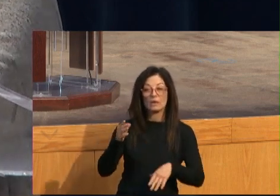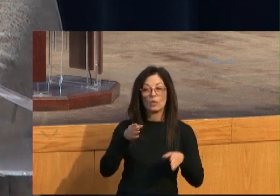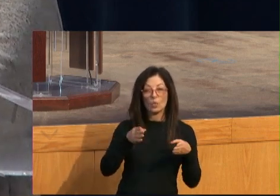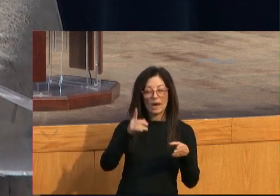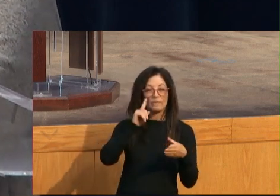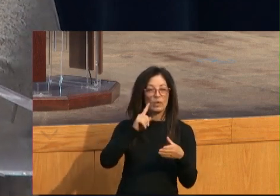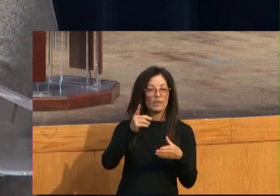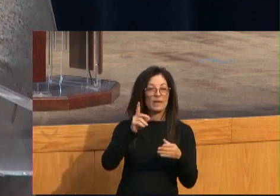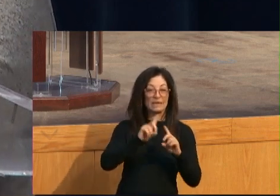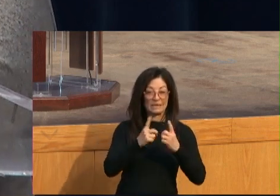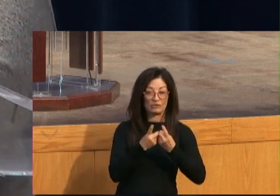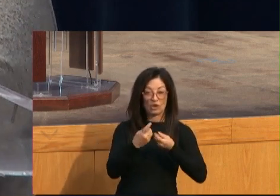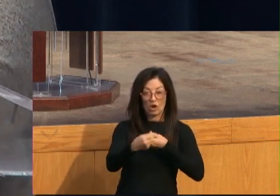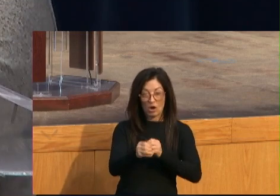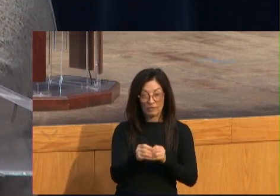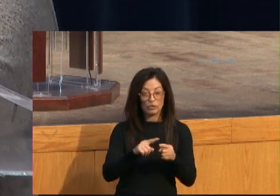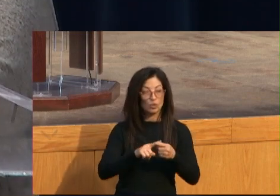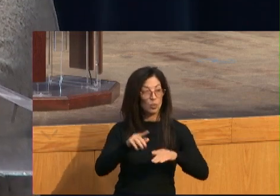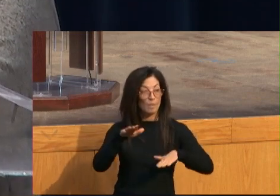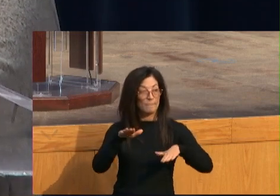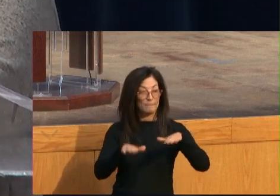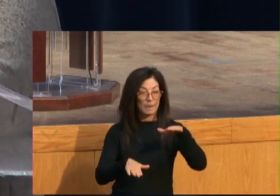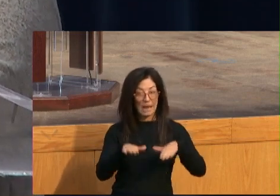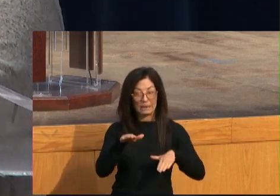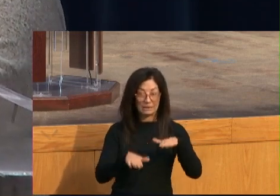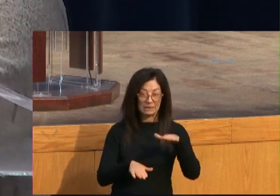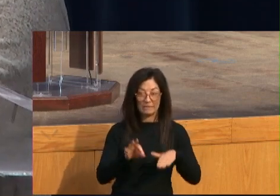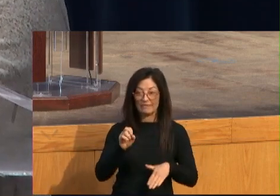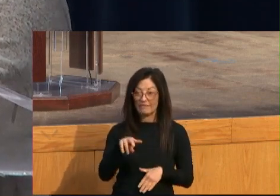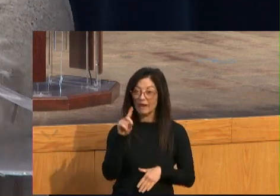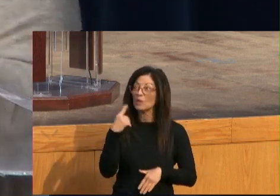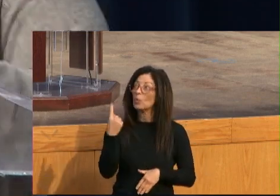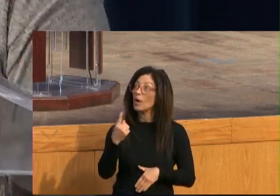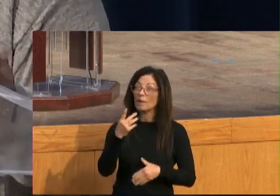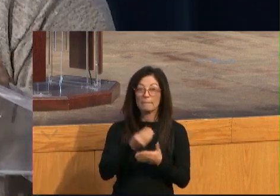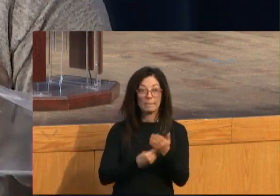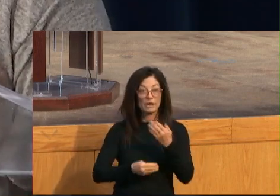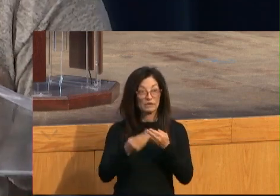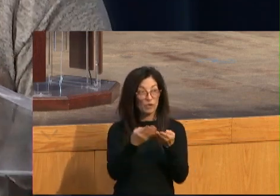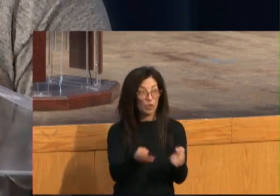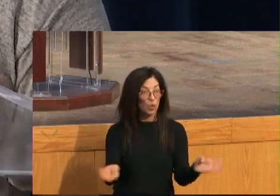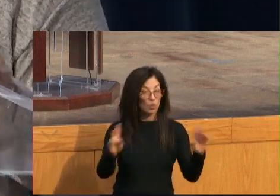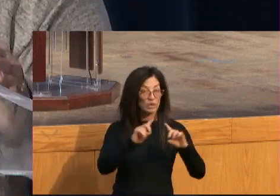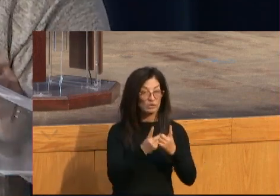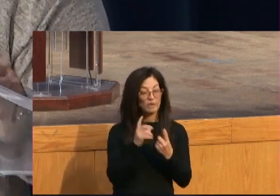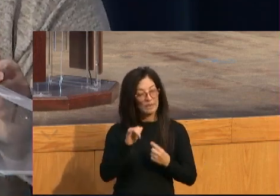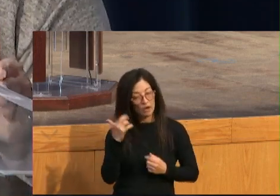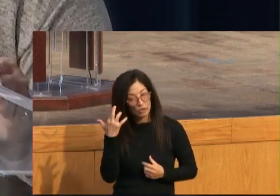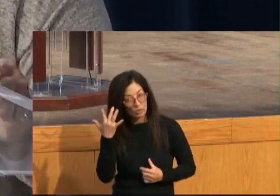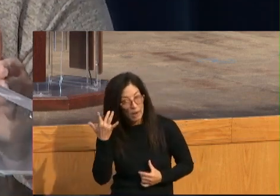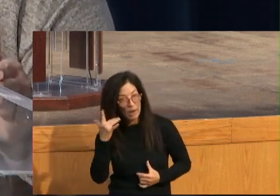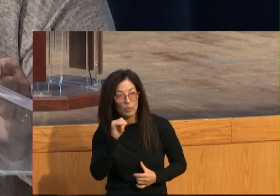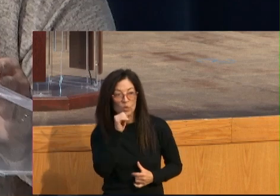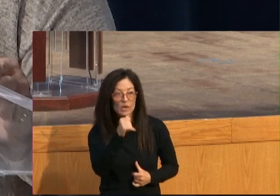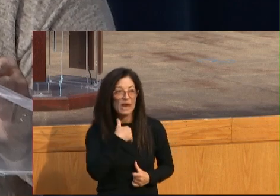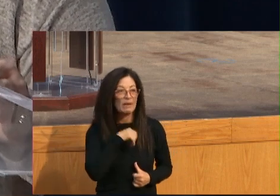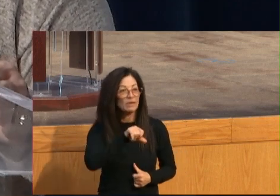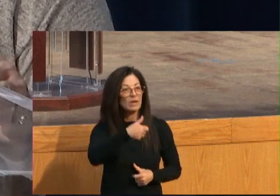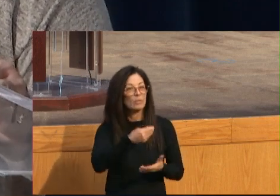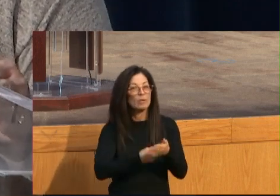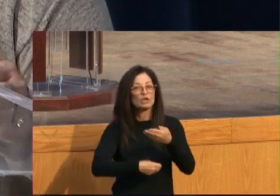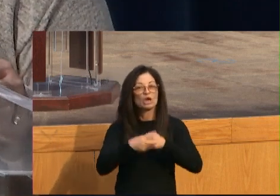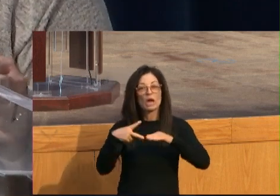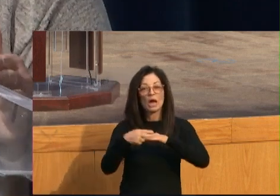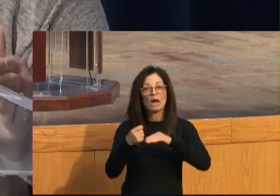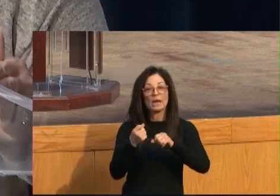to balance the Fund 1 budget for district-wide, which is why we would not have another budget cut next year.